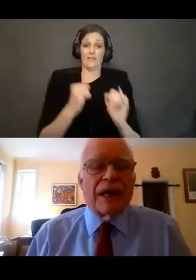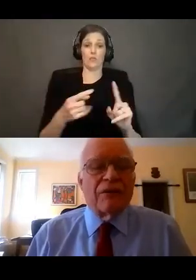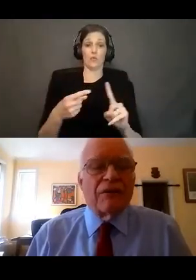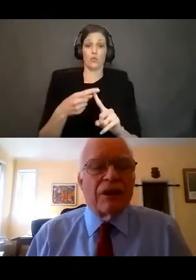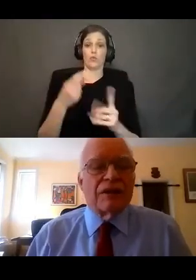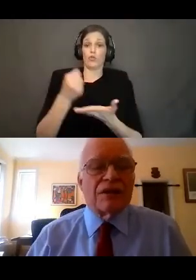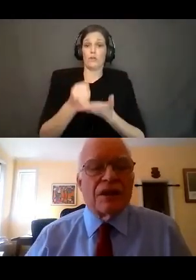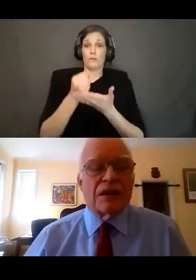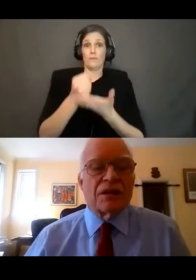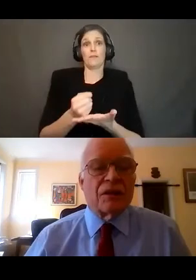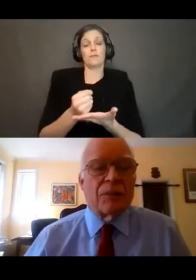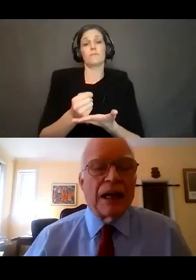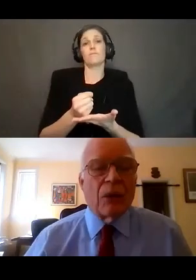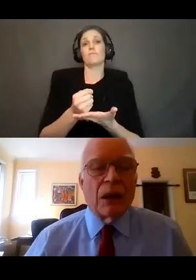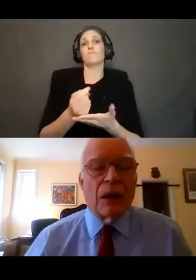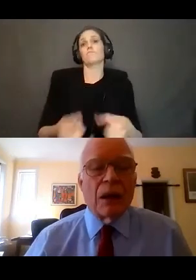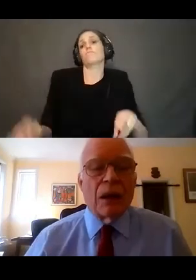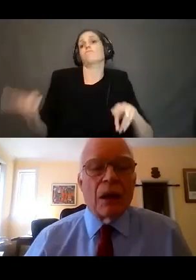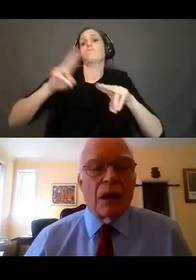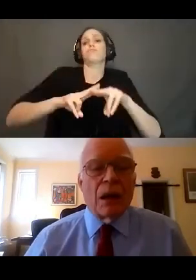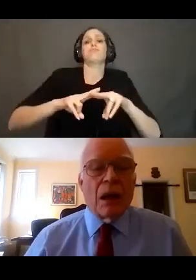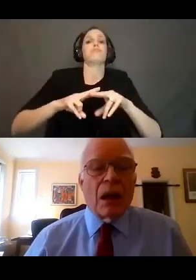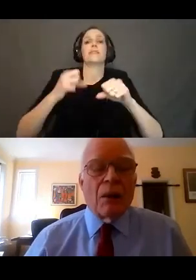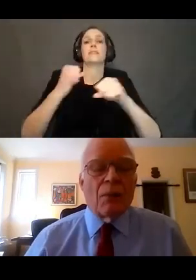big gain in statistical power.